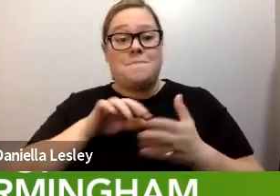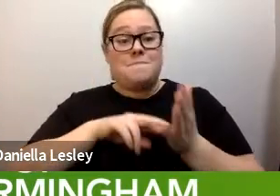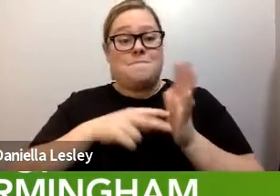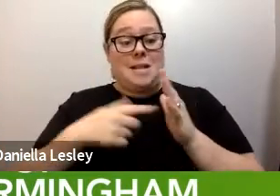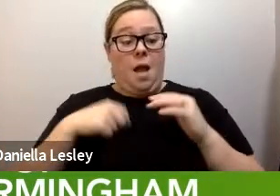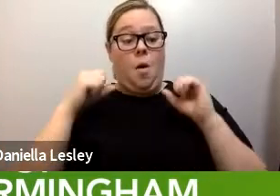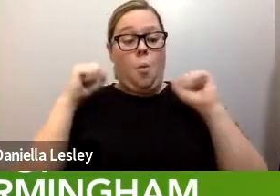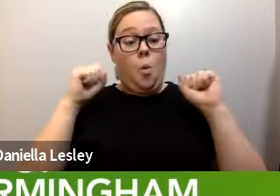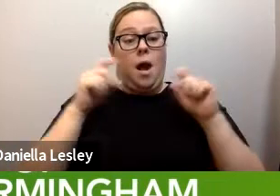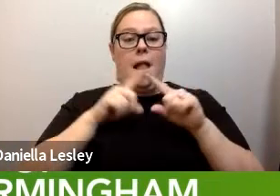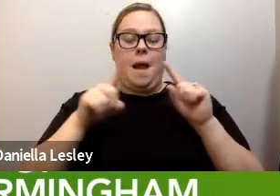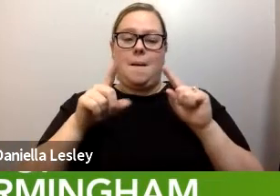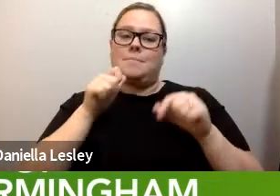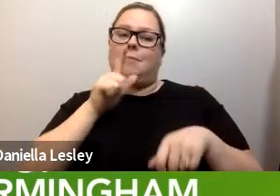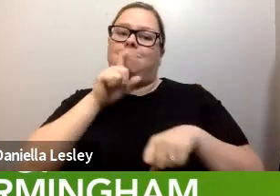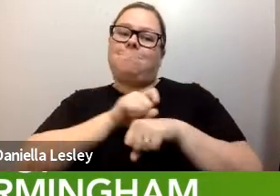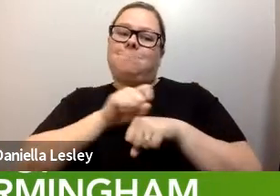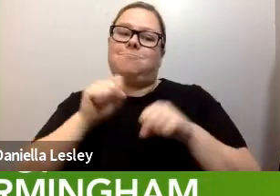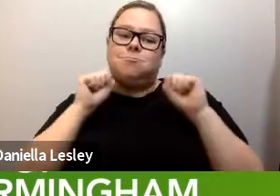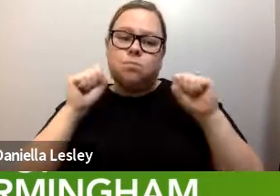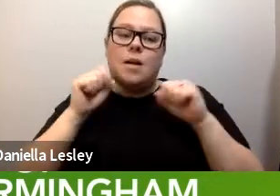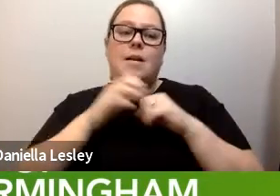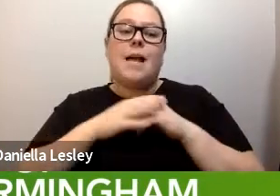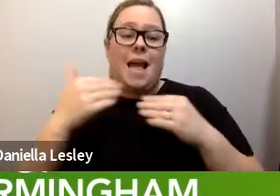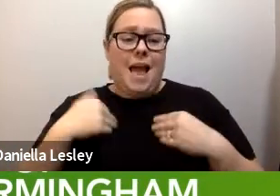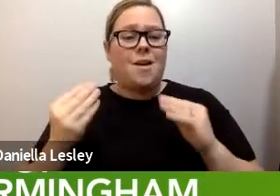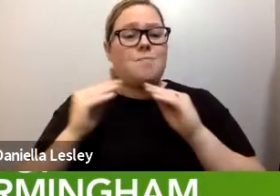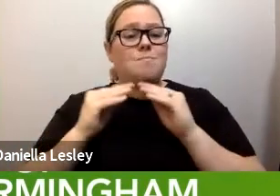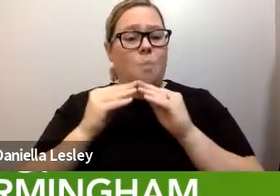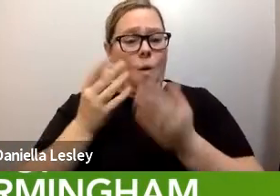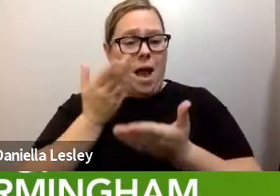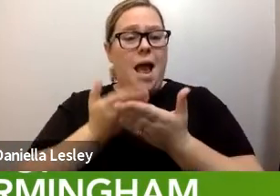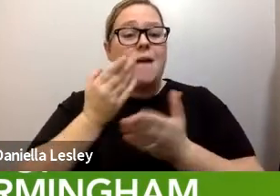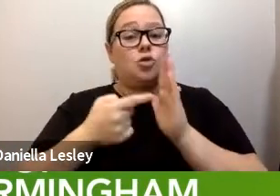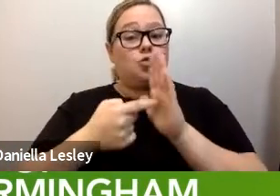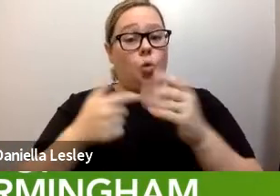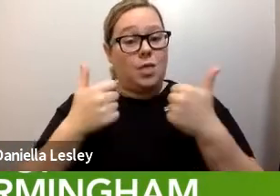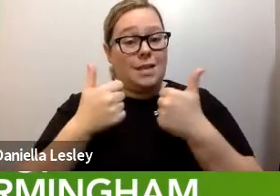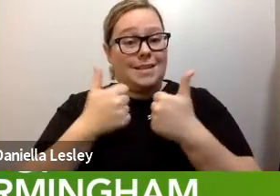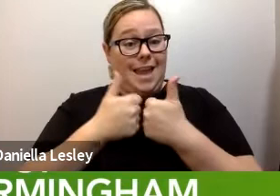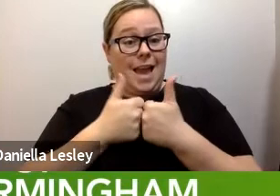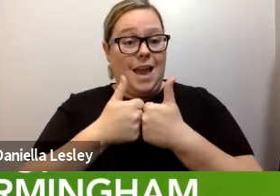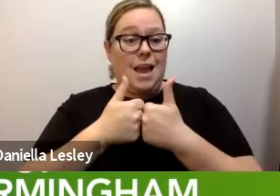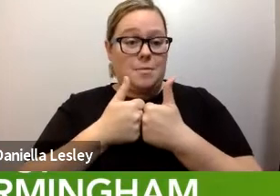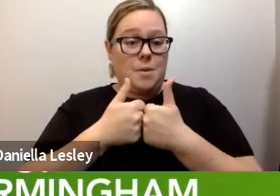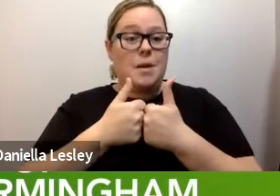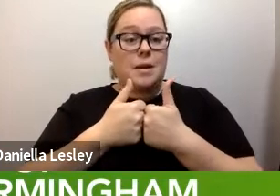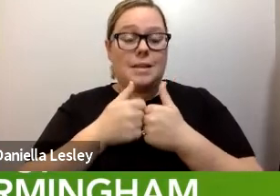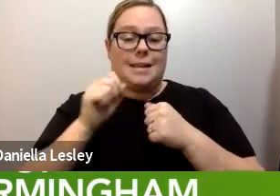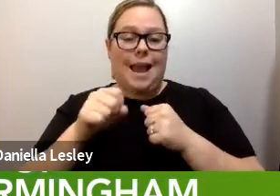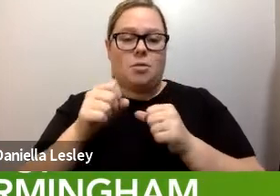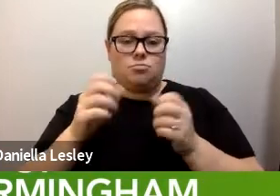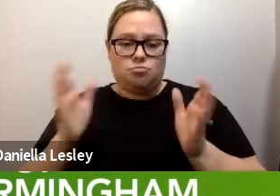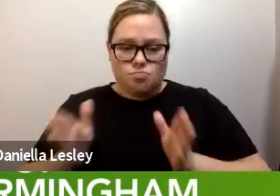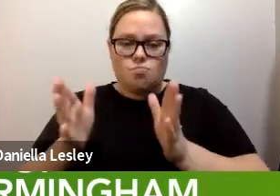workout. There is a growing body of evidence showing that video games can be used to promote health. However,